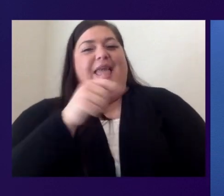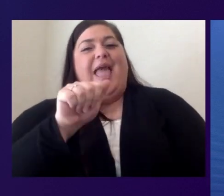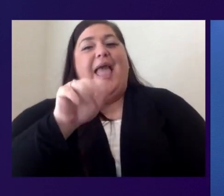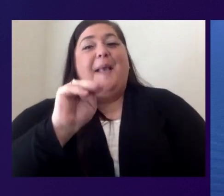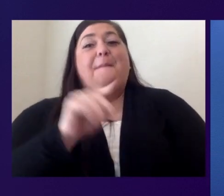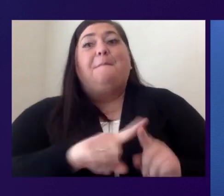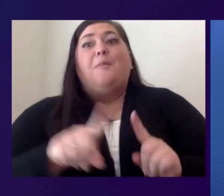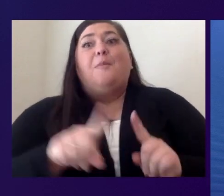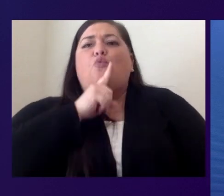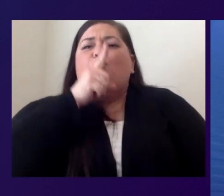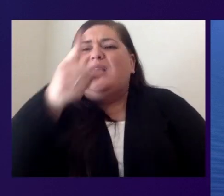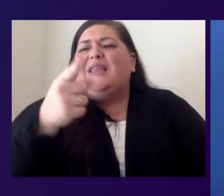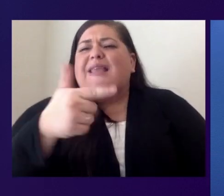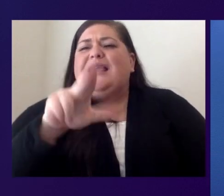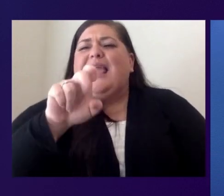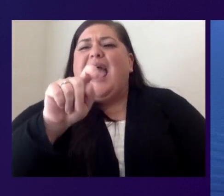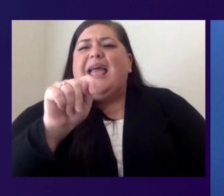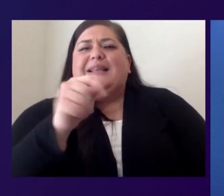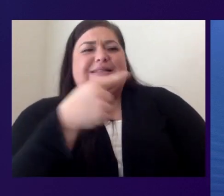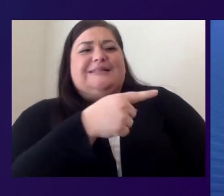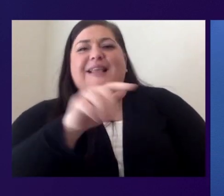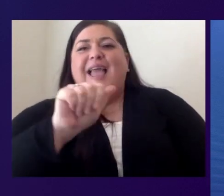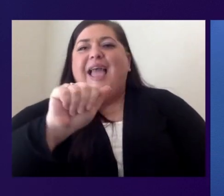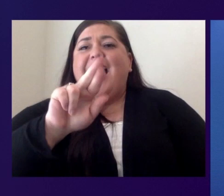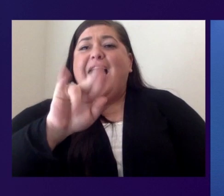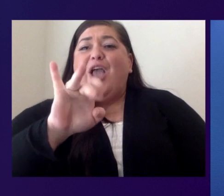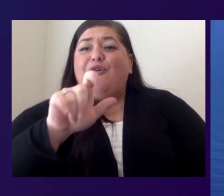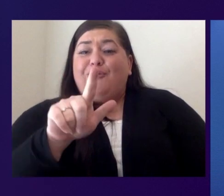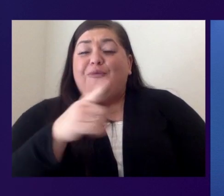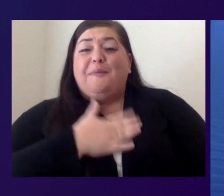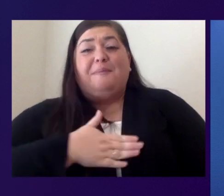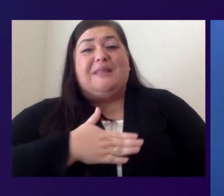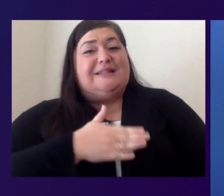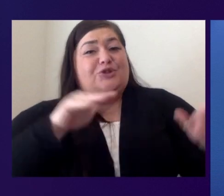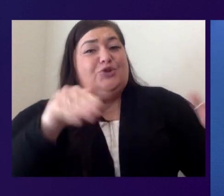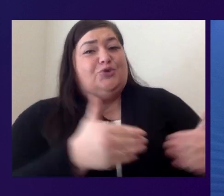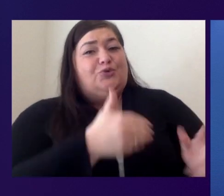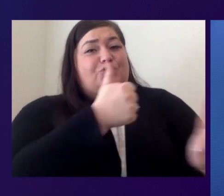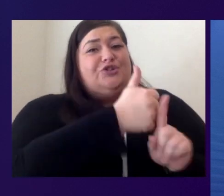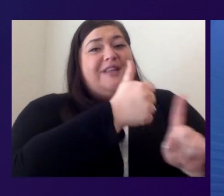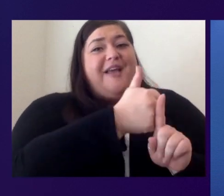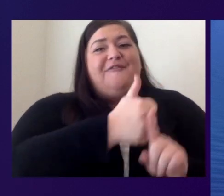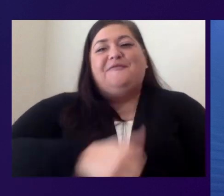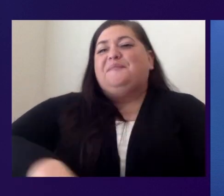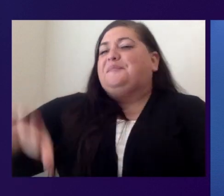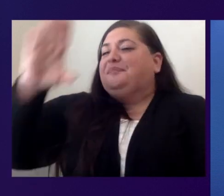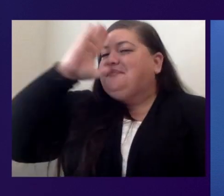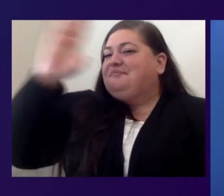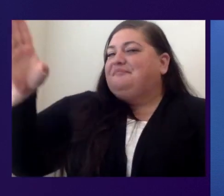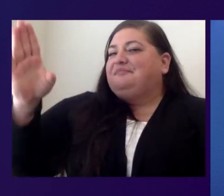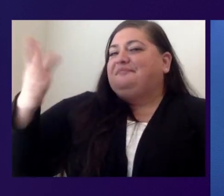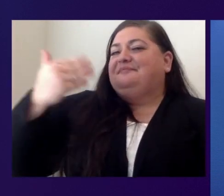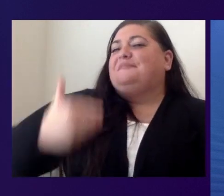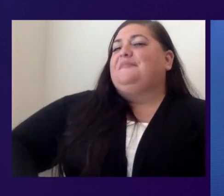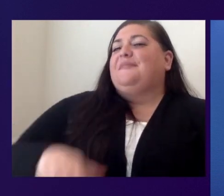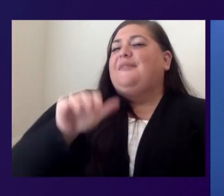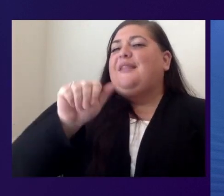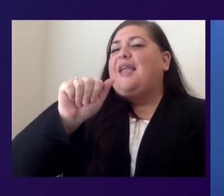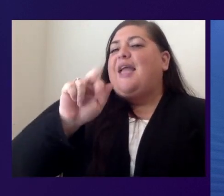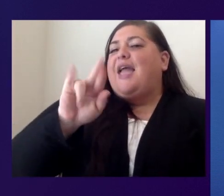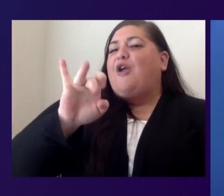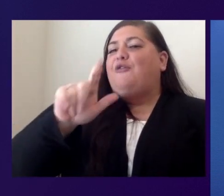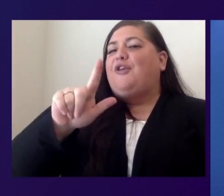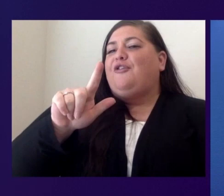right now is Ariel. Ariel, welcome to the show. Could you please introduce yourself? Hi, everyone. My name is Ariel Fu. I'm the